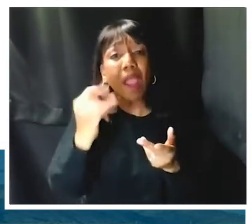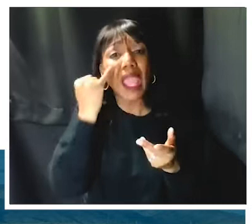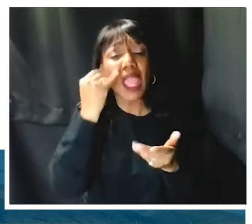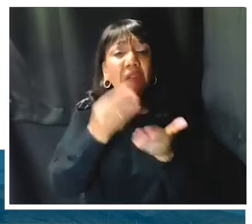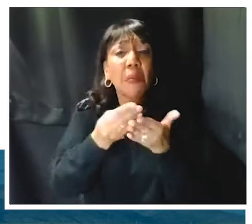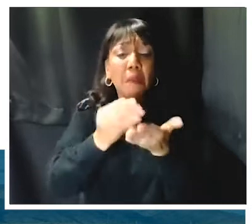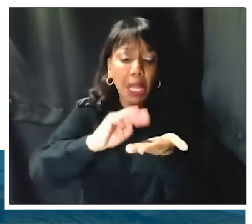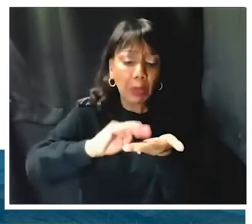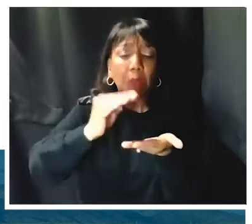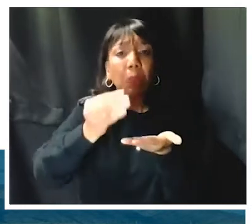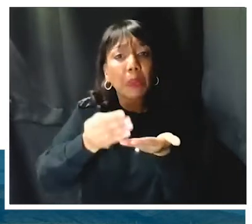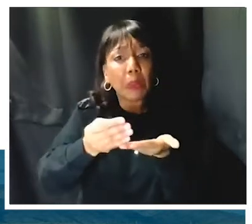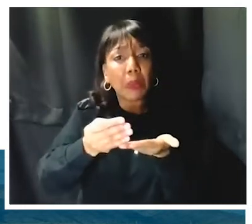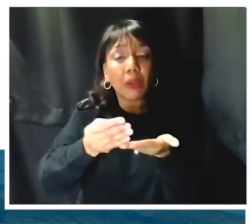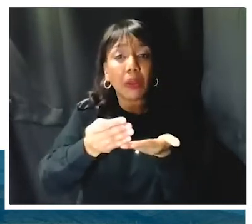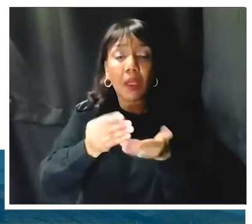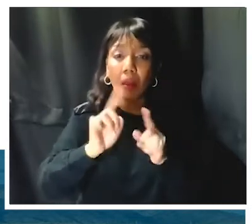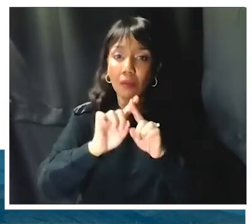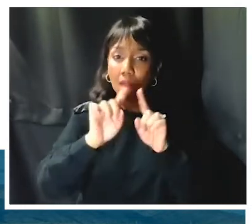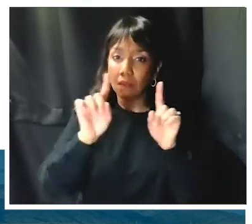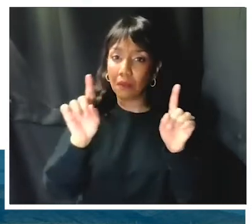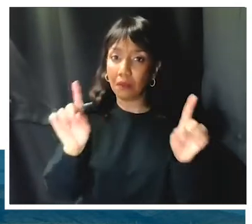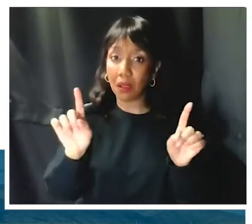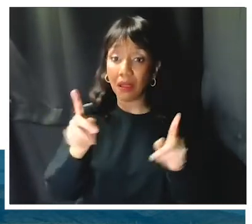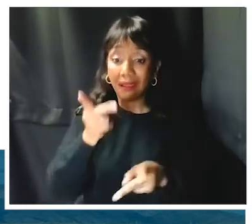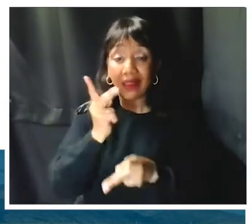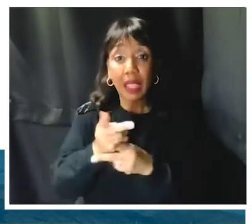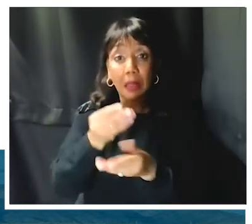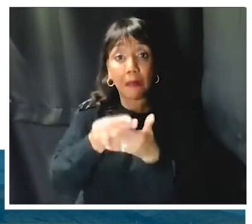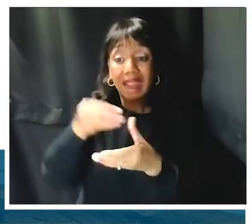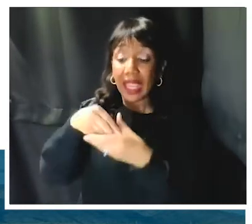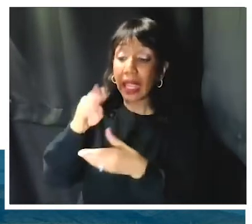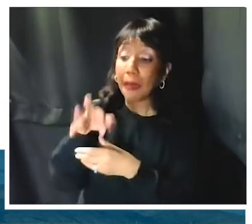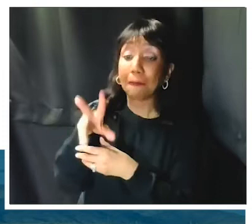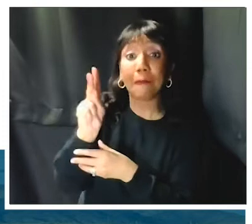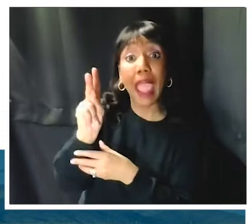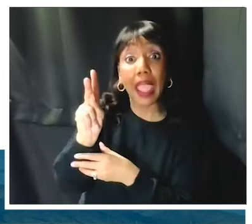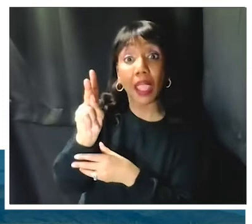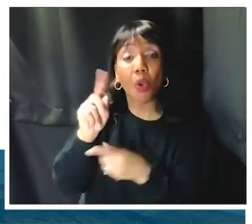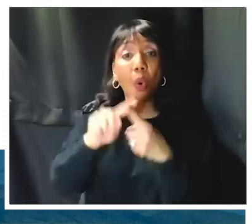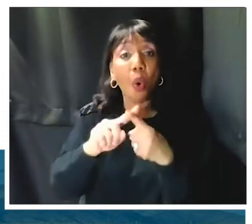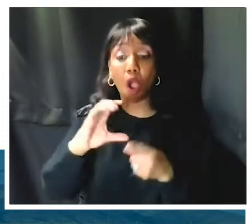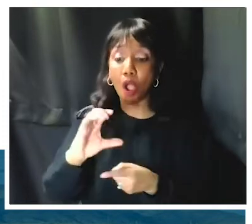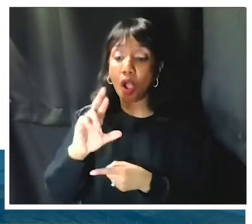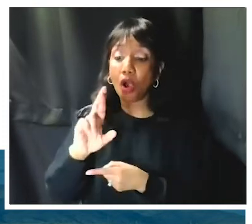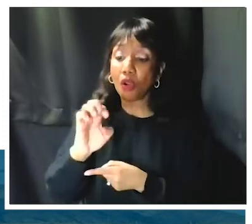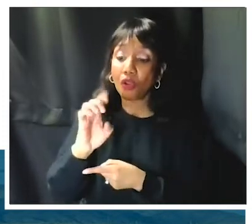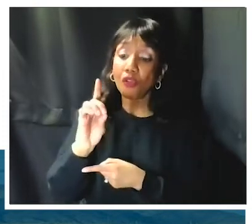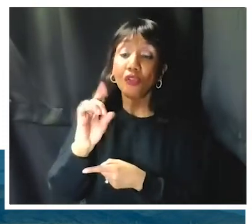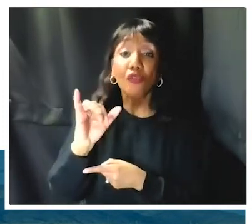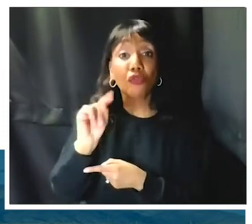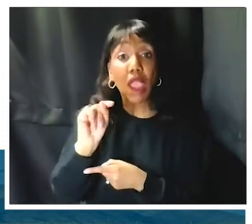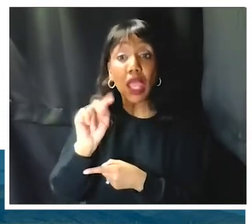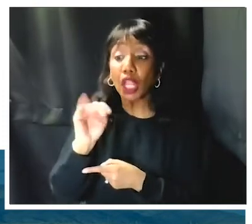for small sums of money. However, keeping your money in a bank or credit union ensures that it is